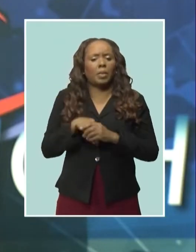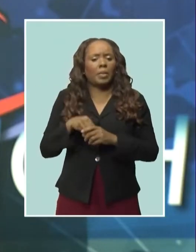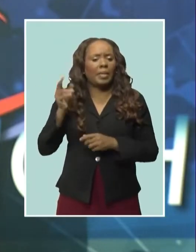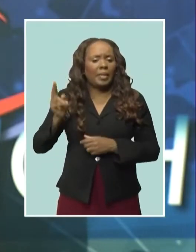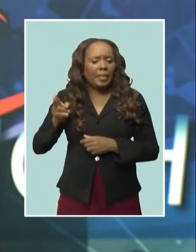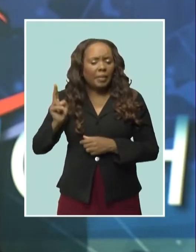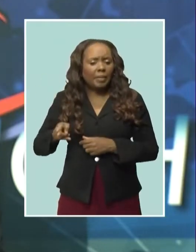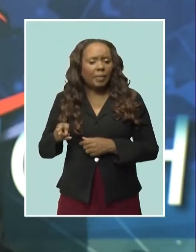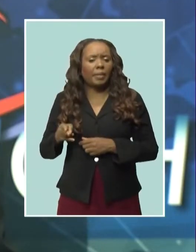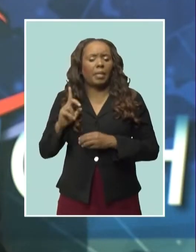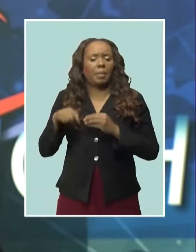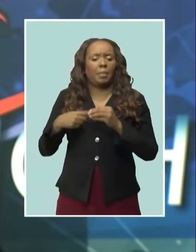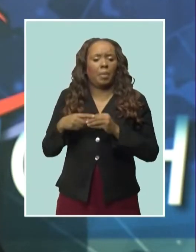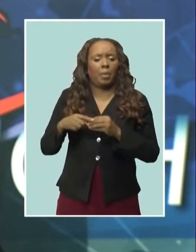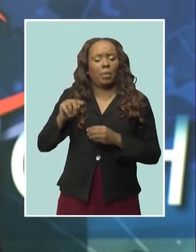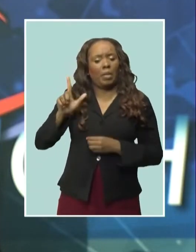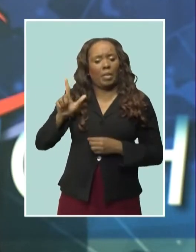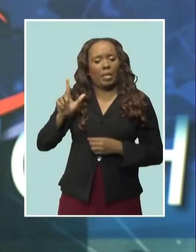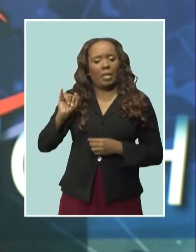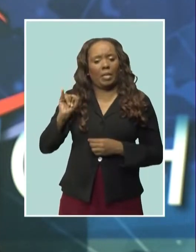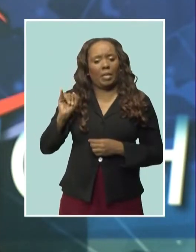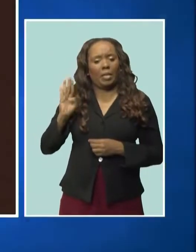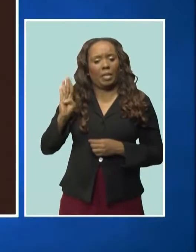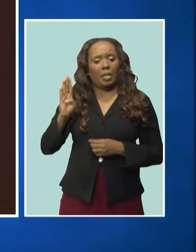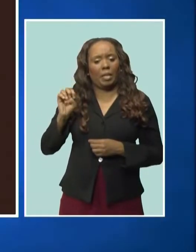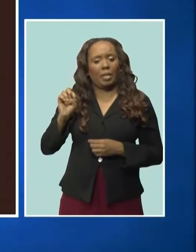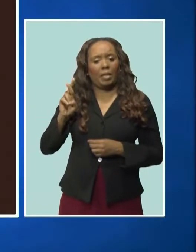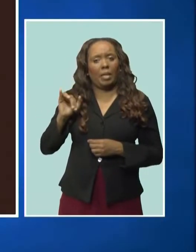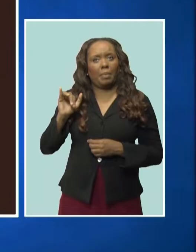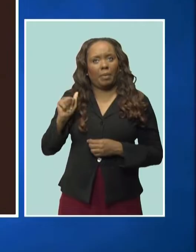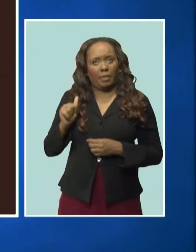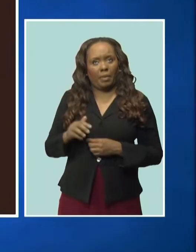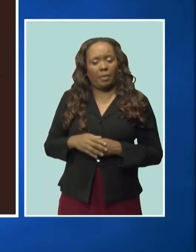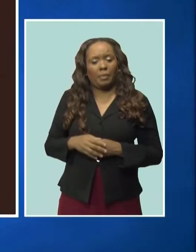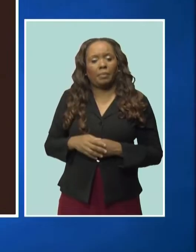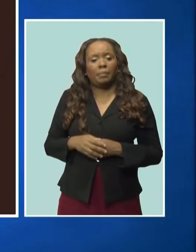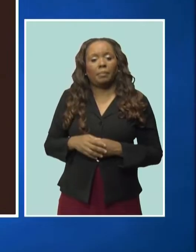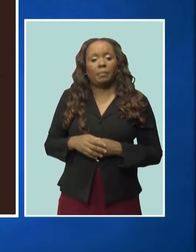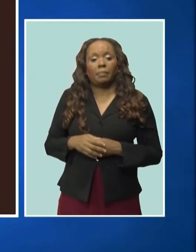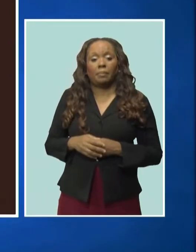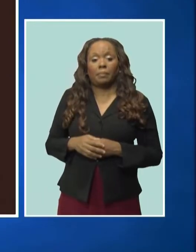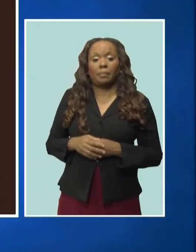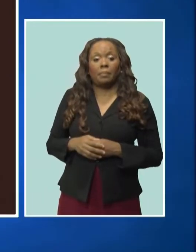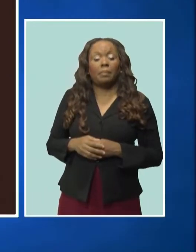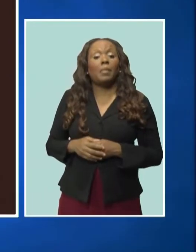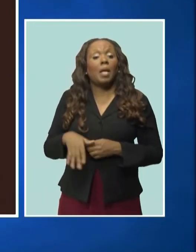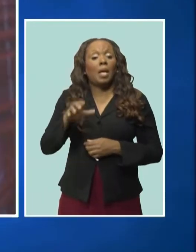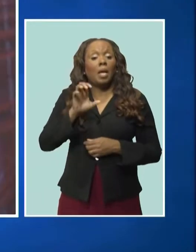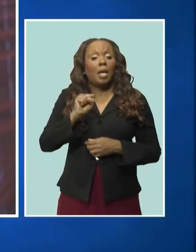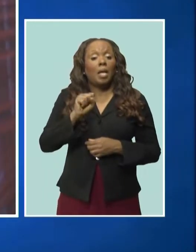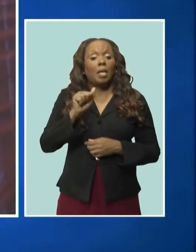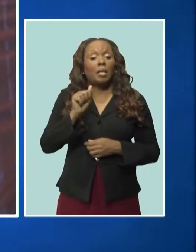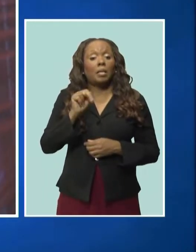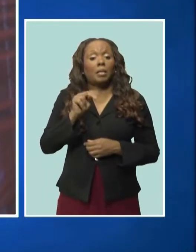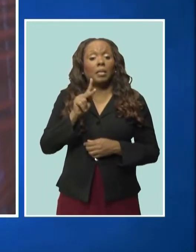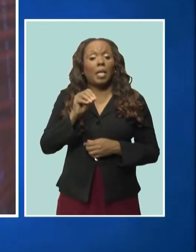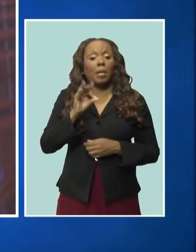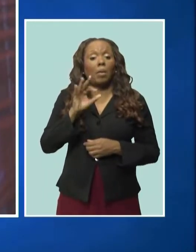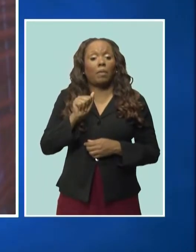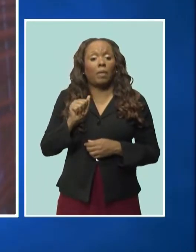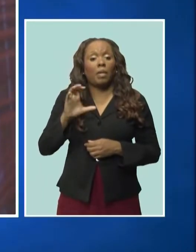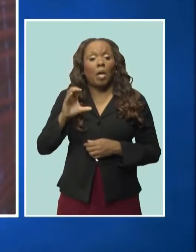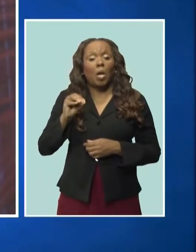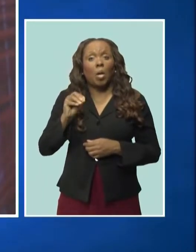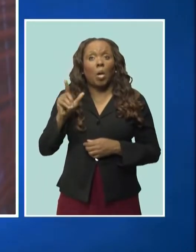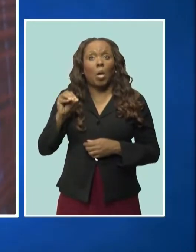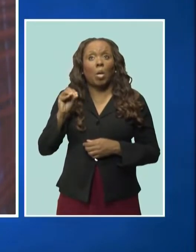more diversity. Her comments came at the Sankofa colloquy organized by the Department of History of the University of the West